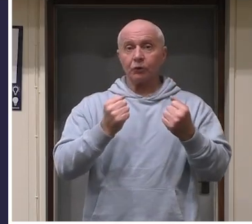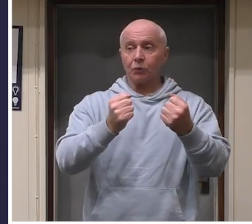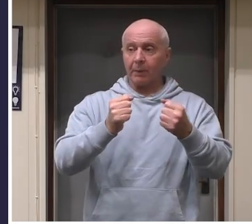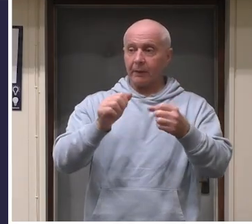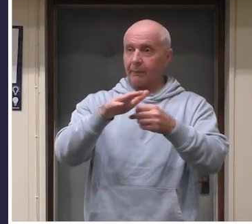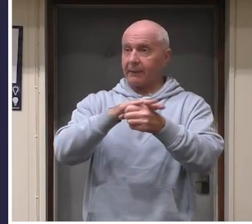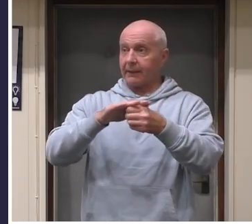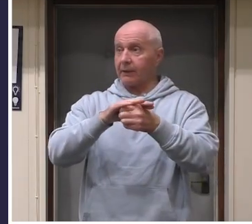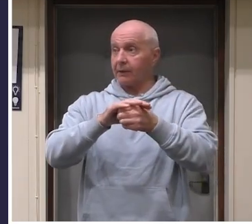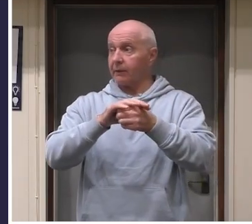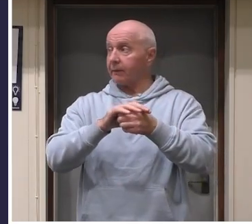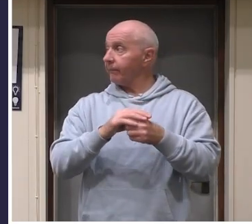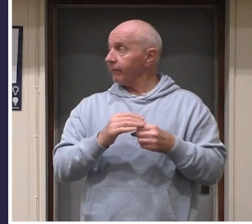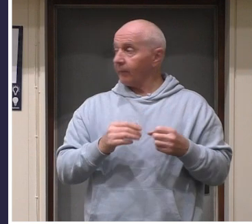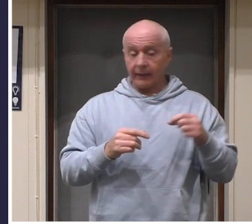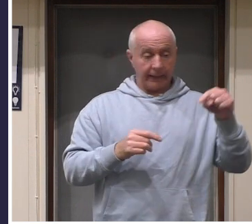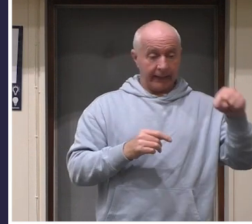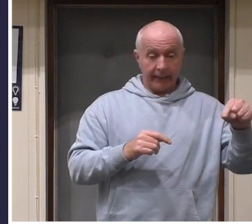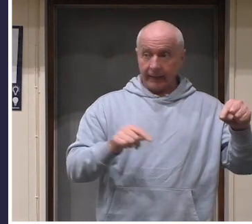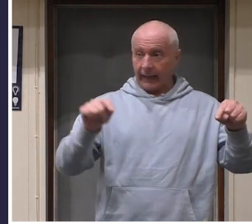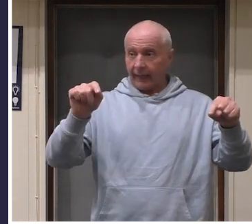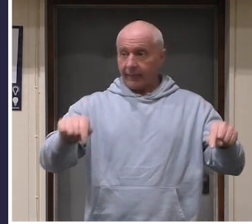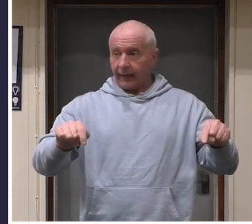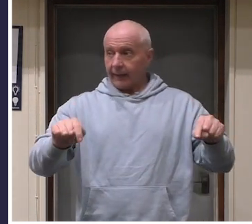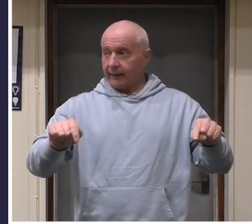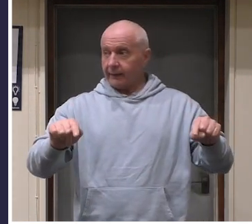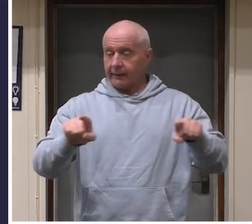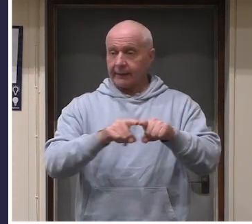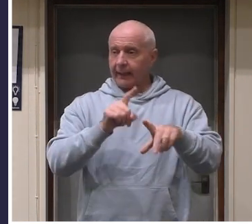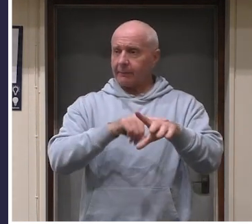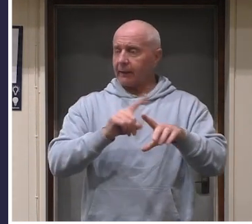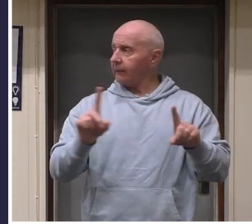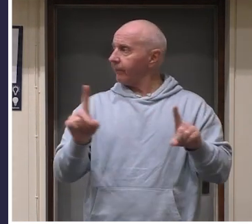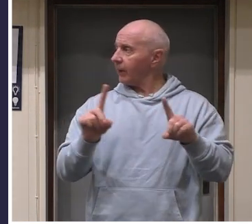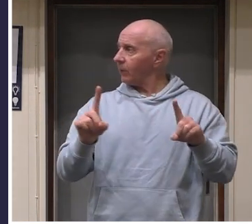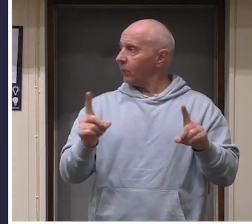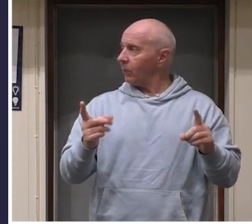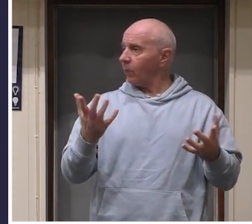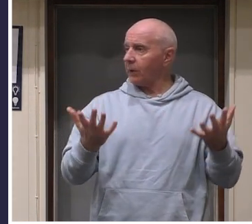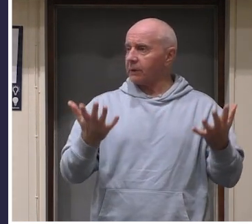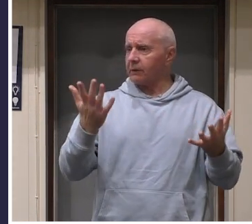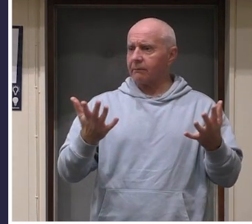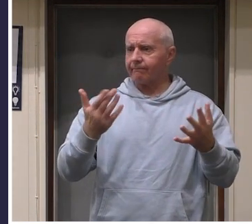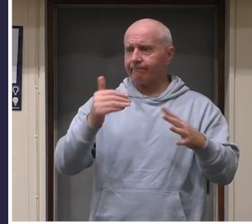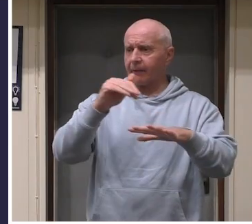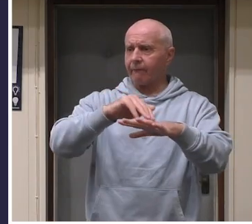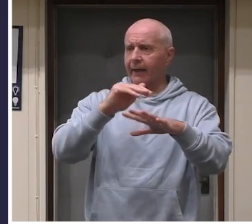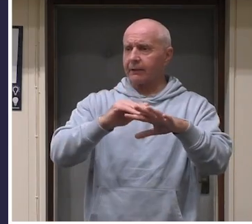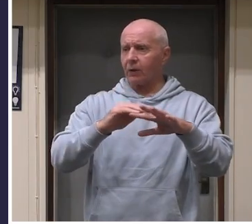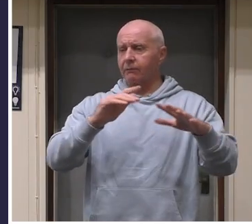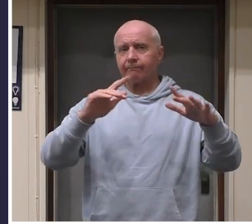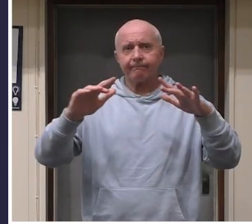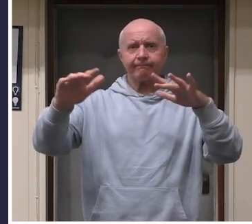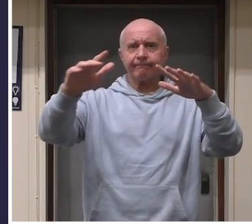a superposition of being here and there. What is its effect on space? Nobody knows